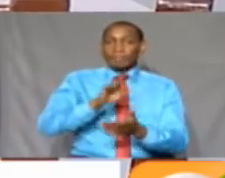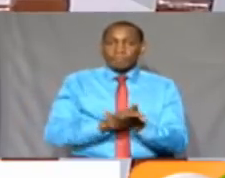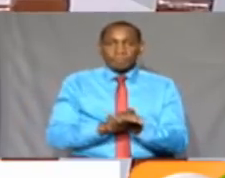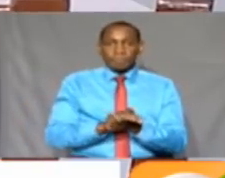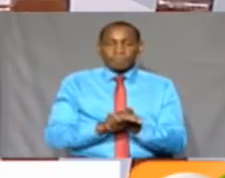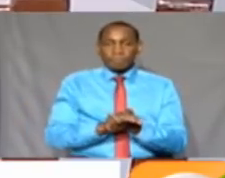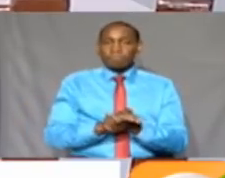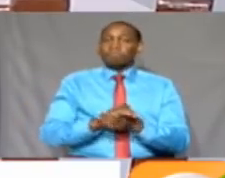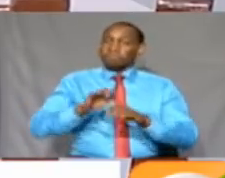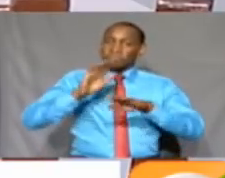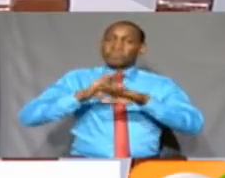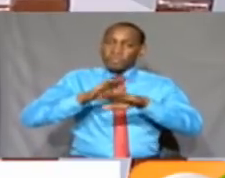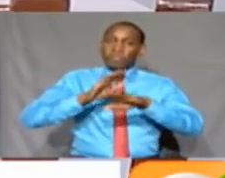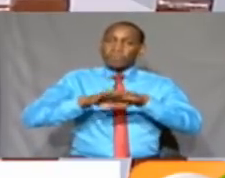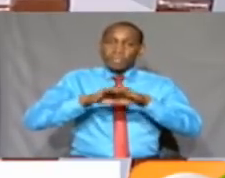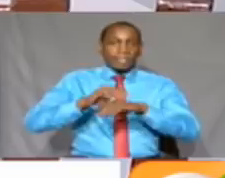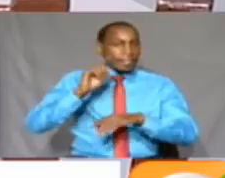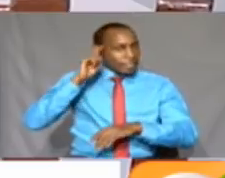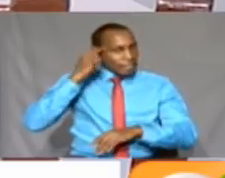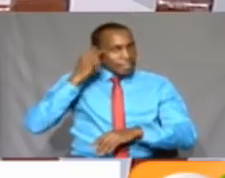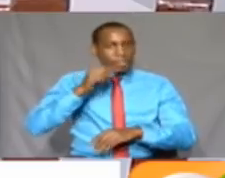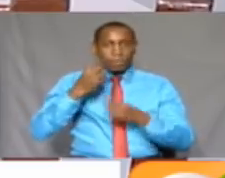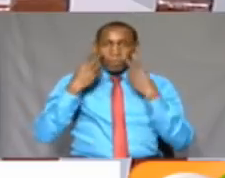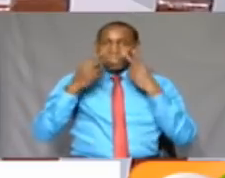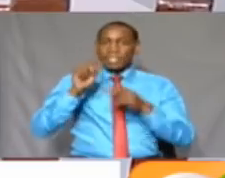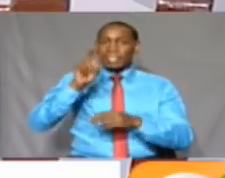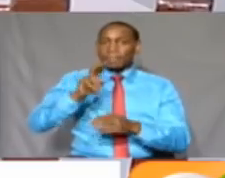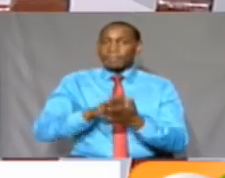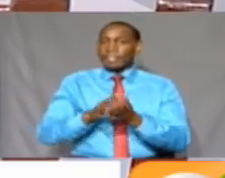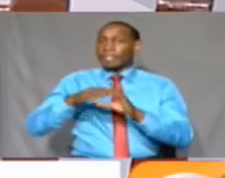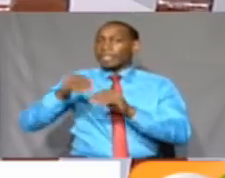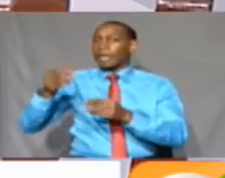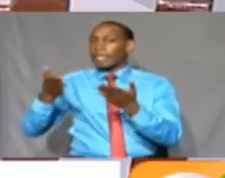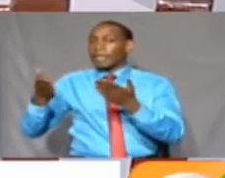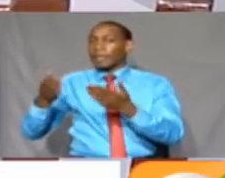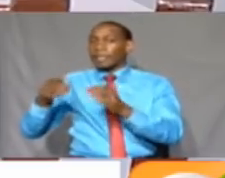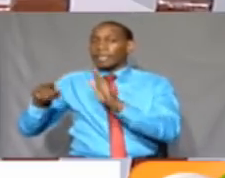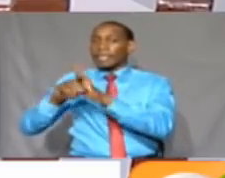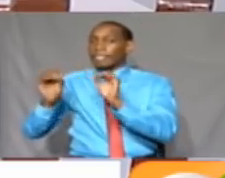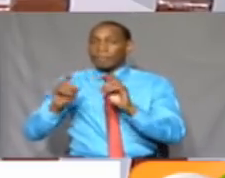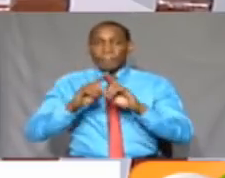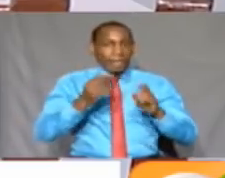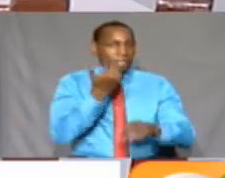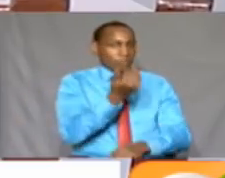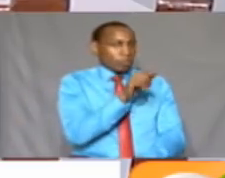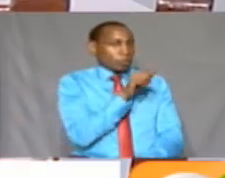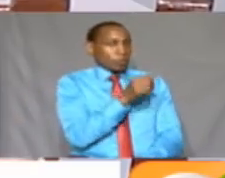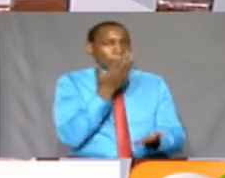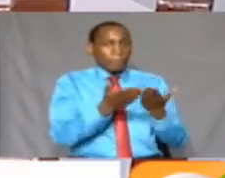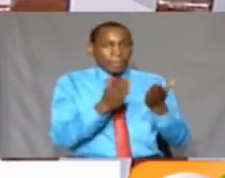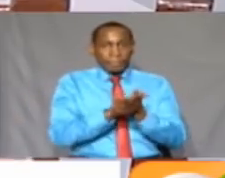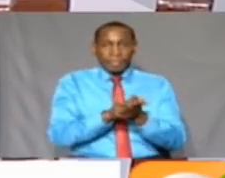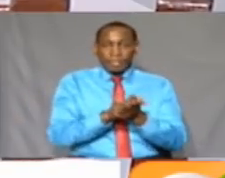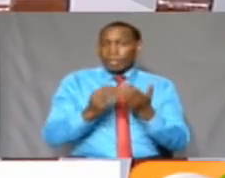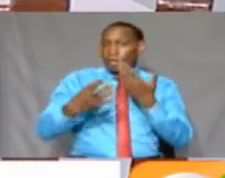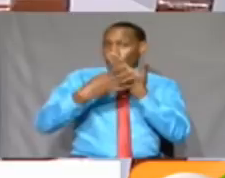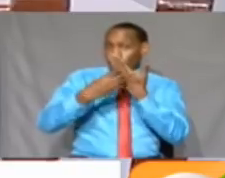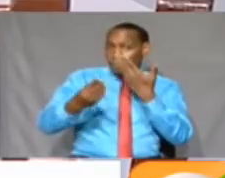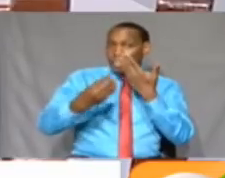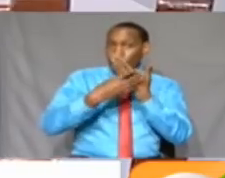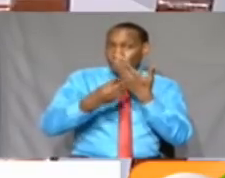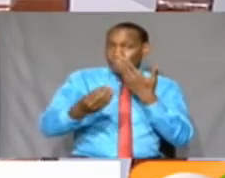harmless. They're thinking that if they're watching TV, they're not out there getting drugs. But look at that kid. That kid probably learned all those things from